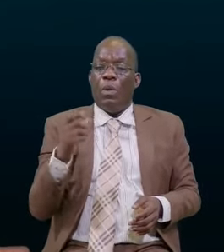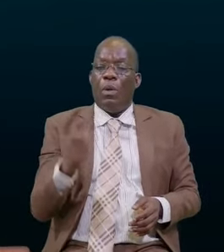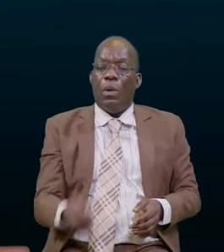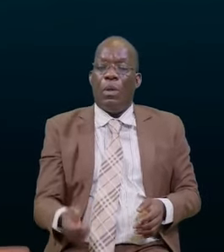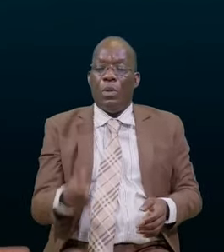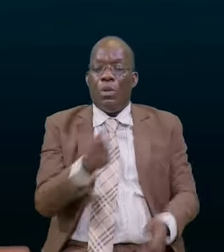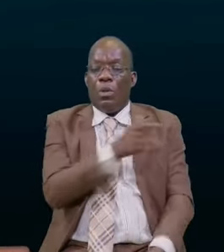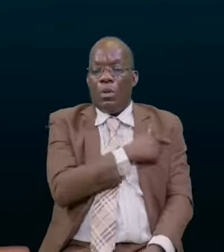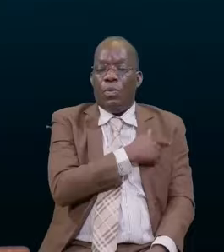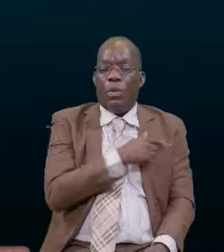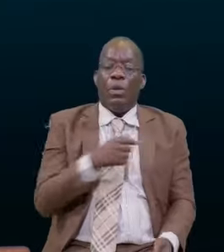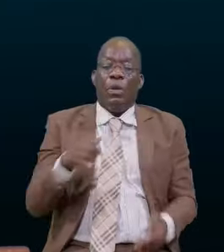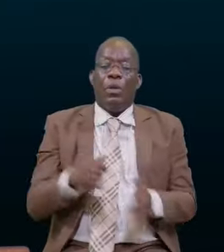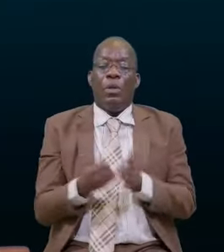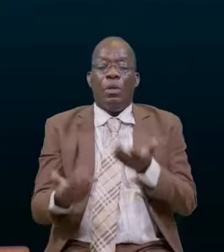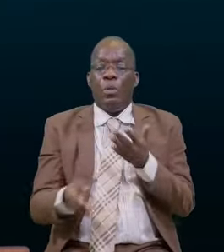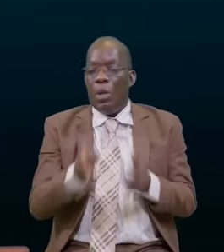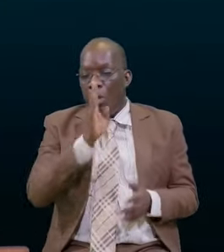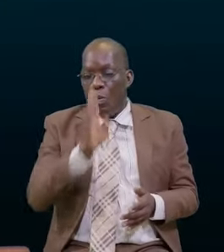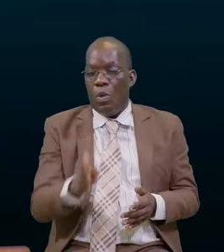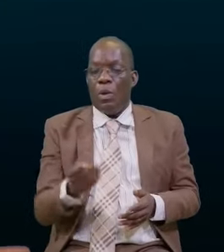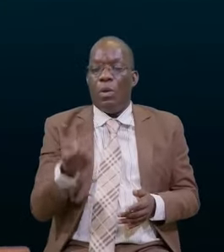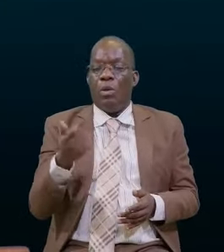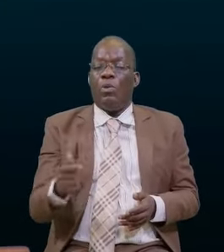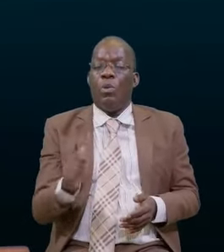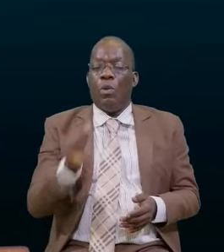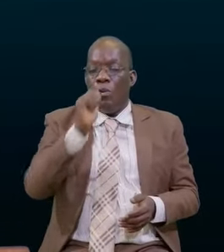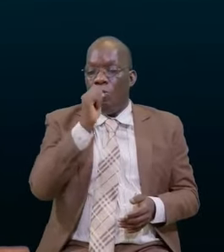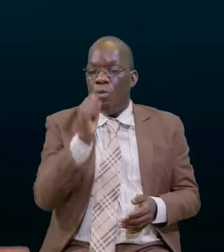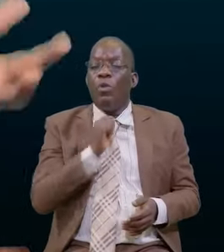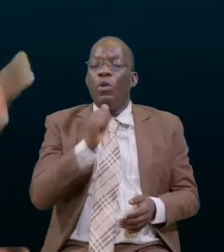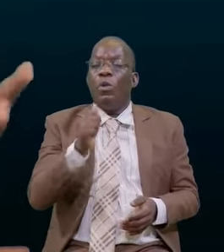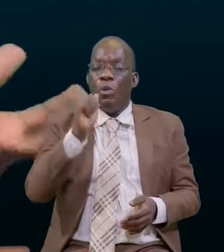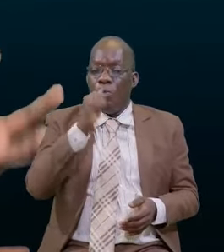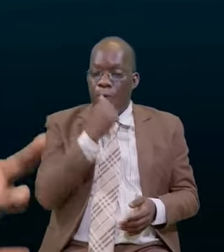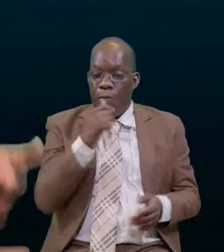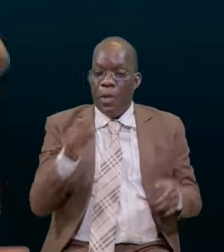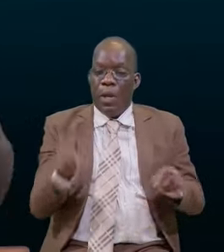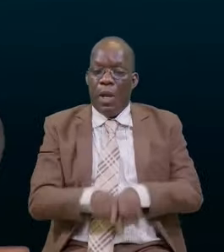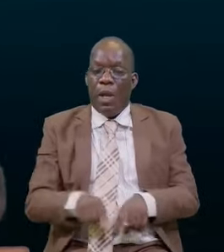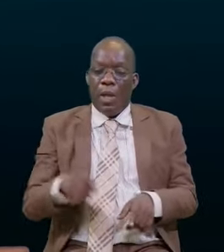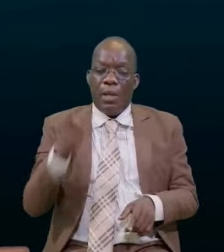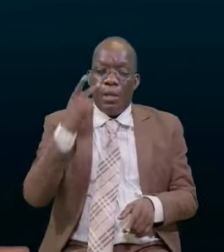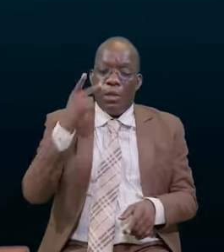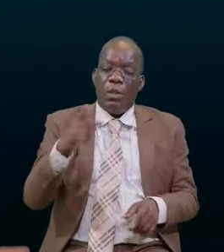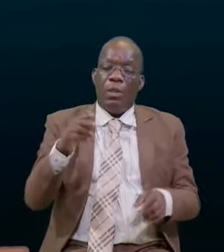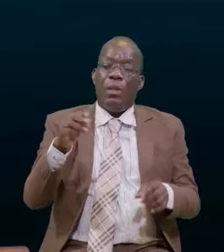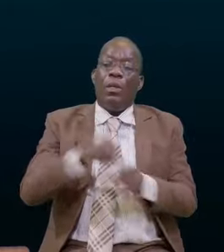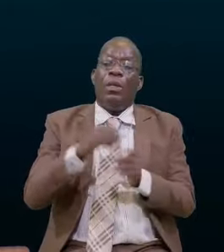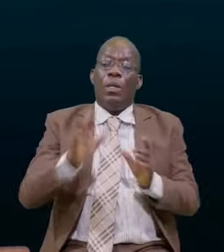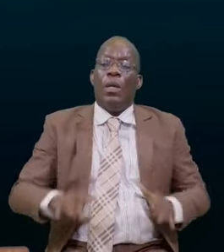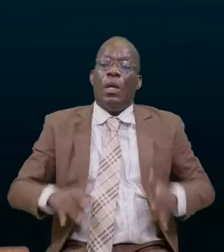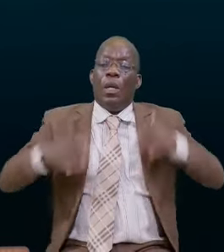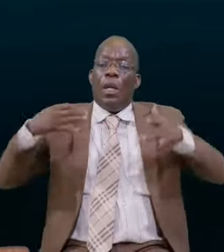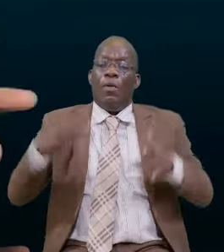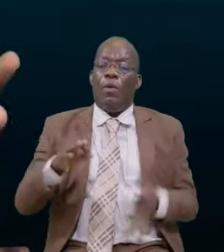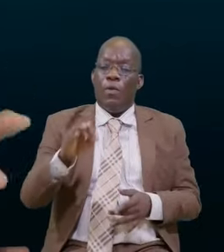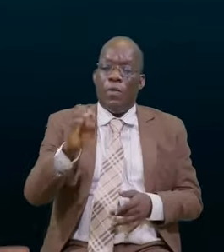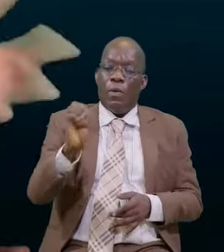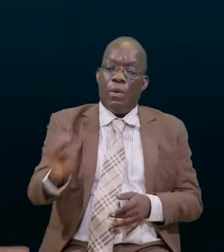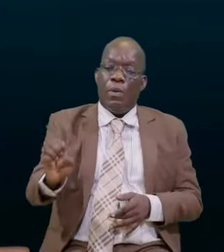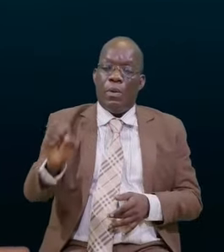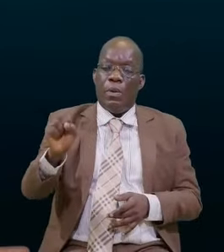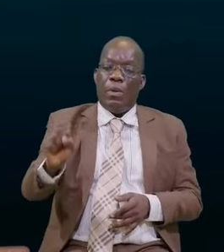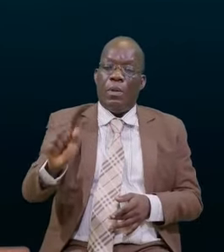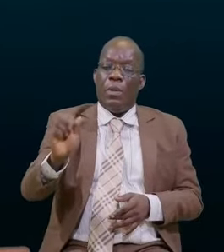impatience as seen in the life of Esau Esau was hungry he came back from fing and he saw his brother Jacob who